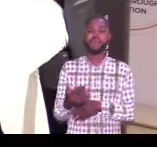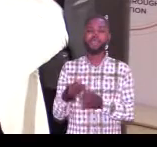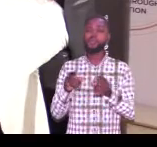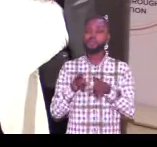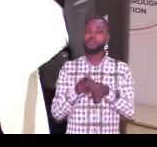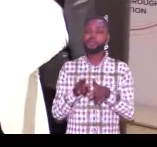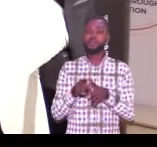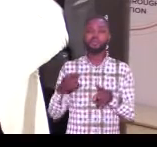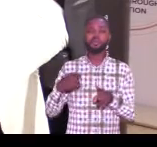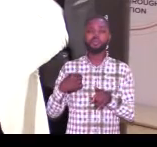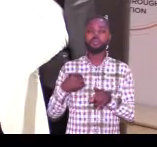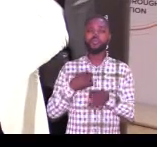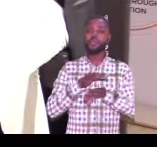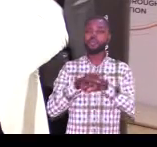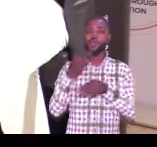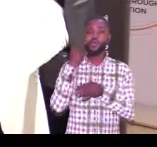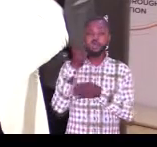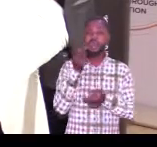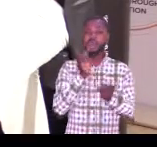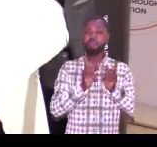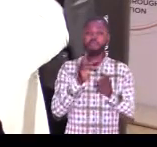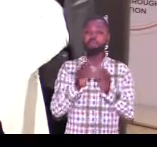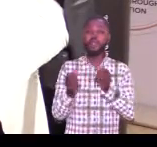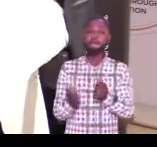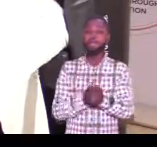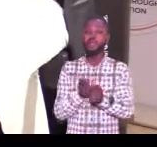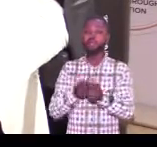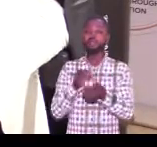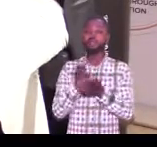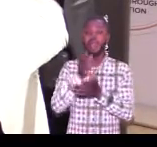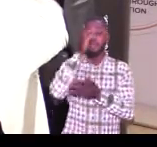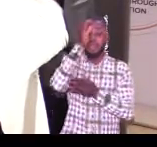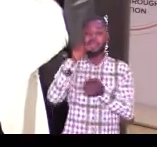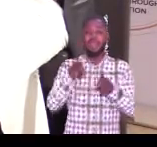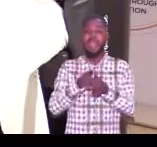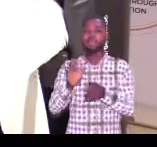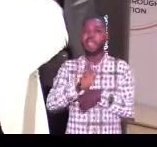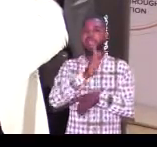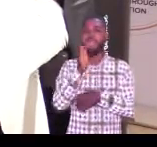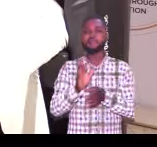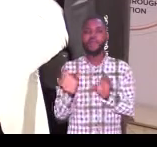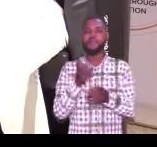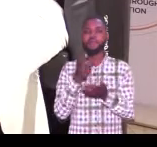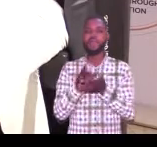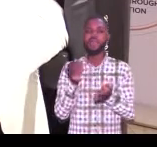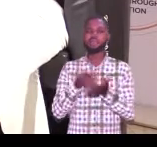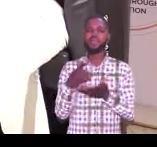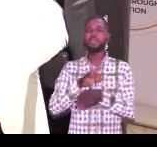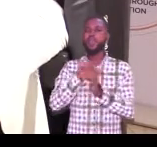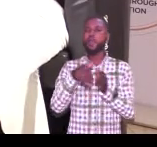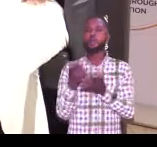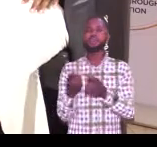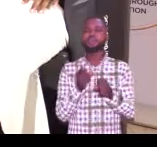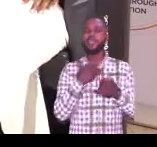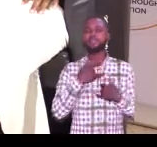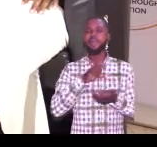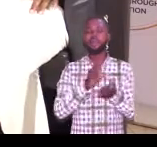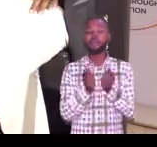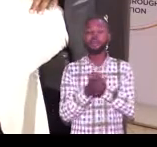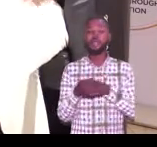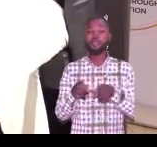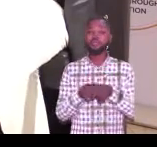now. So you don't see people pursuing such careers as never do well again. Mm-hmm. The whole system has